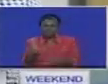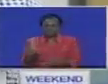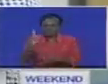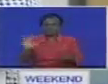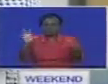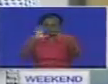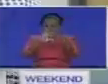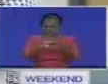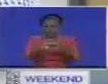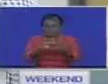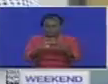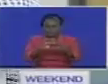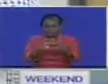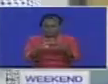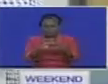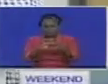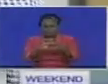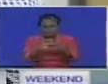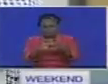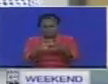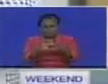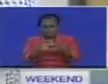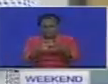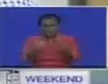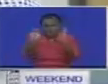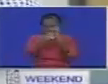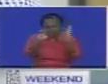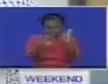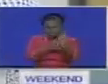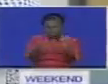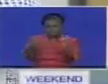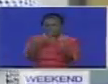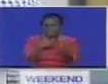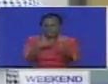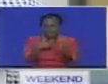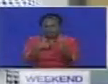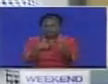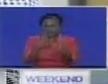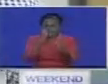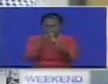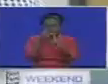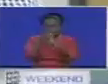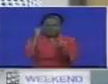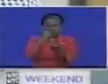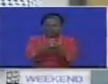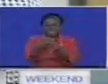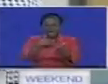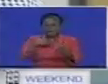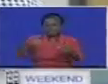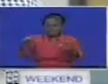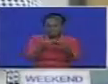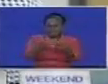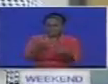became our presidential candidate. Uh-huh. According to the constitution, we actually have a term of office. We've had members saying